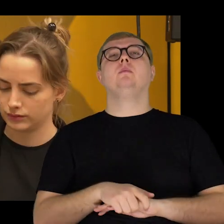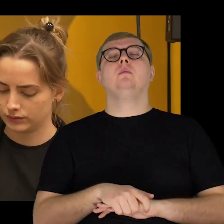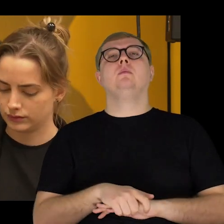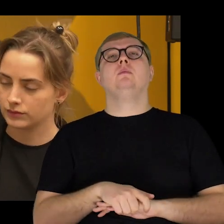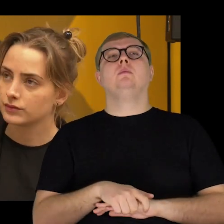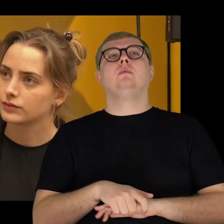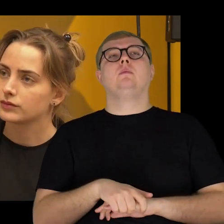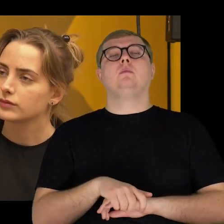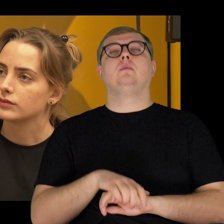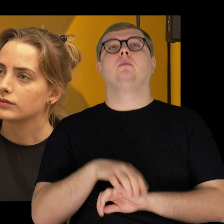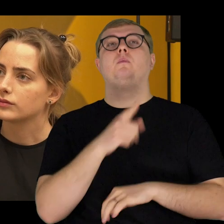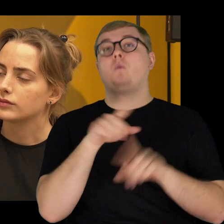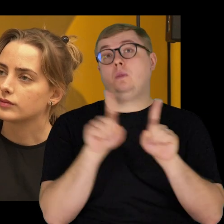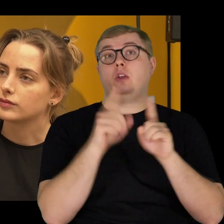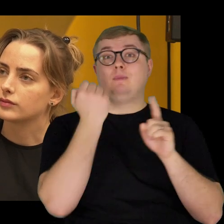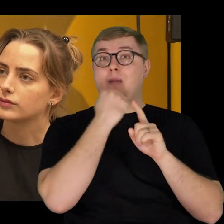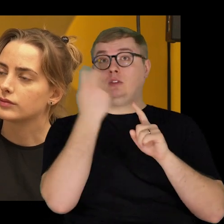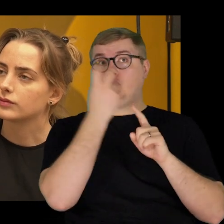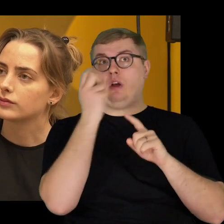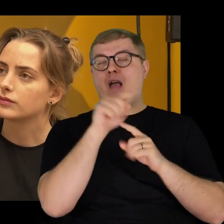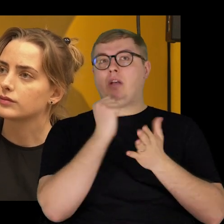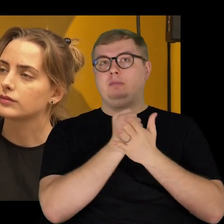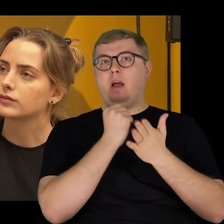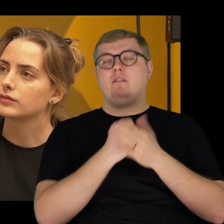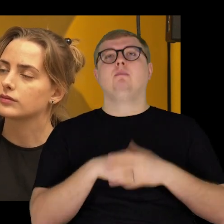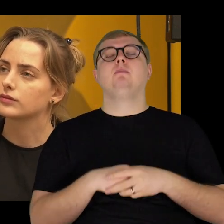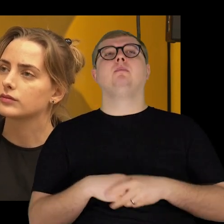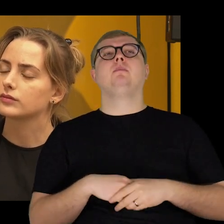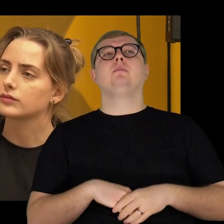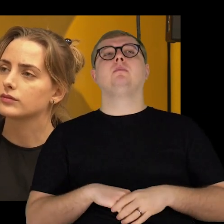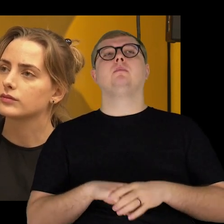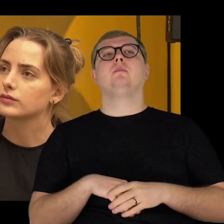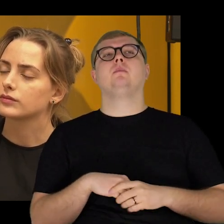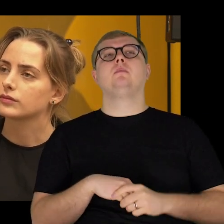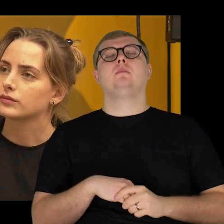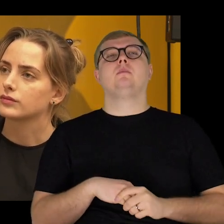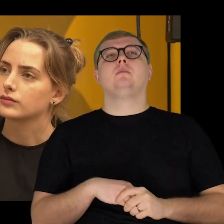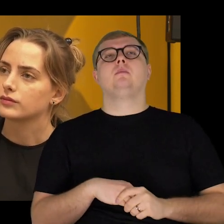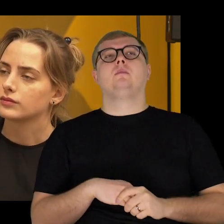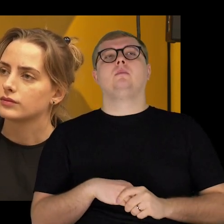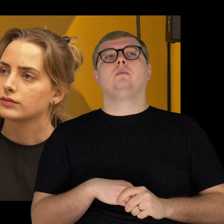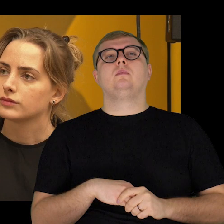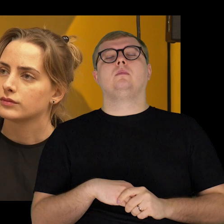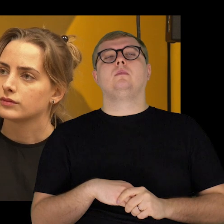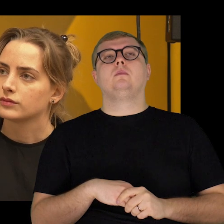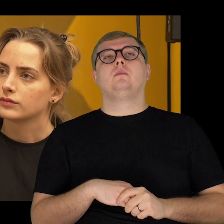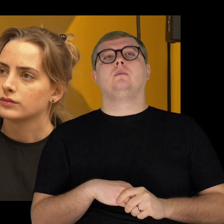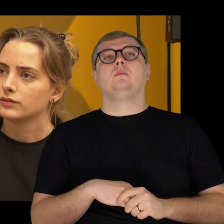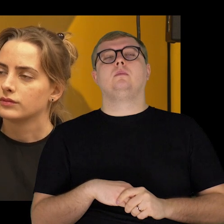is actually also interesting in this point of view, because it's actually one of